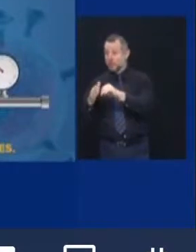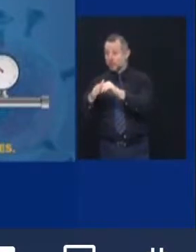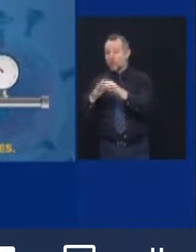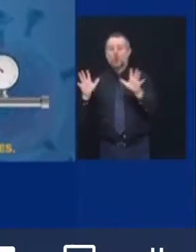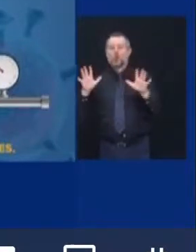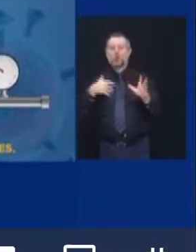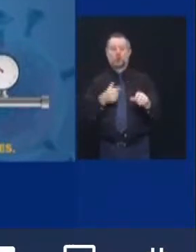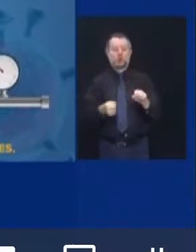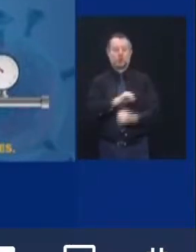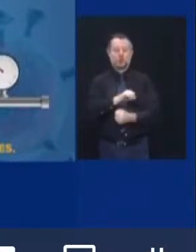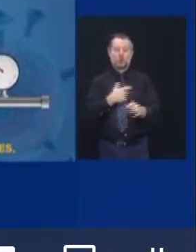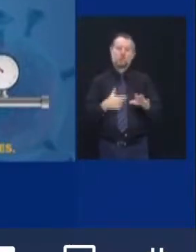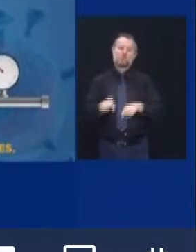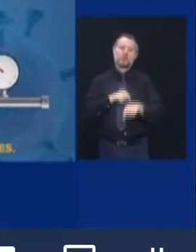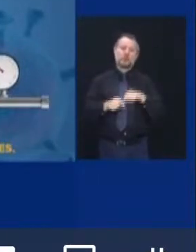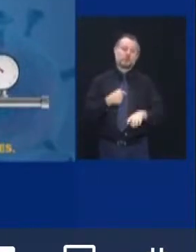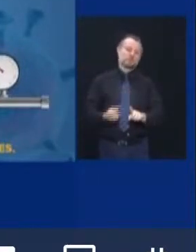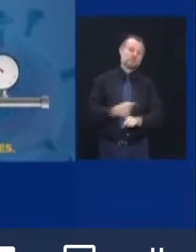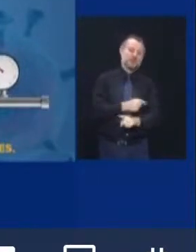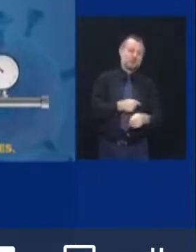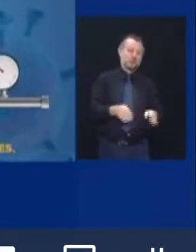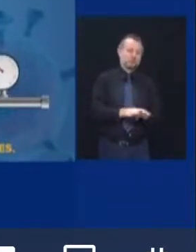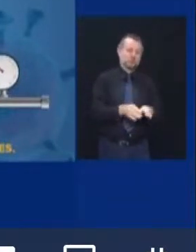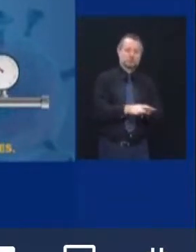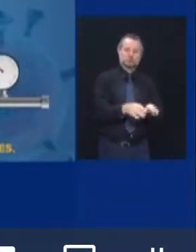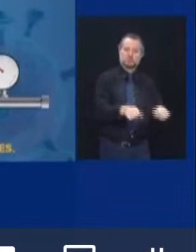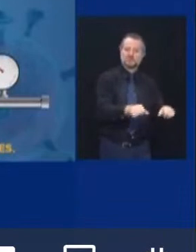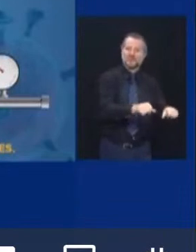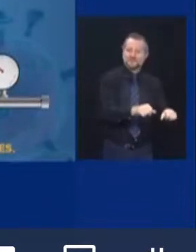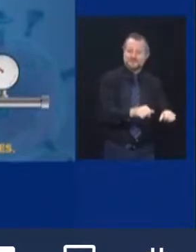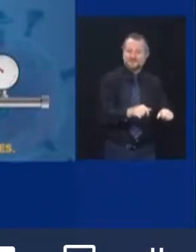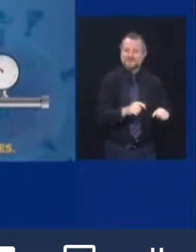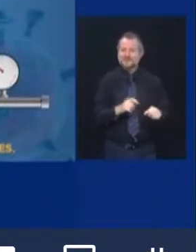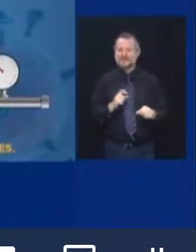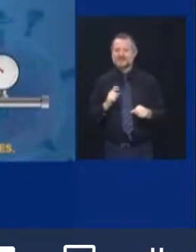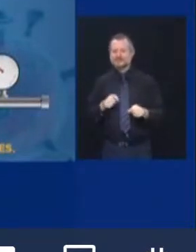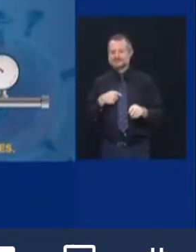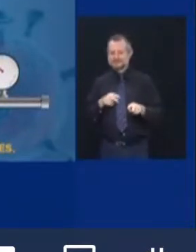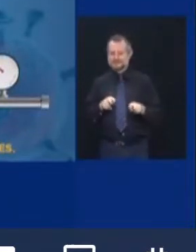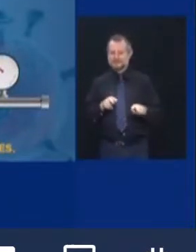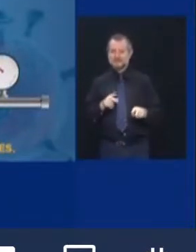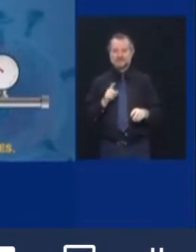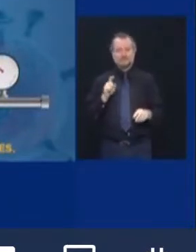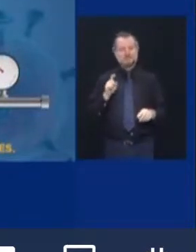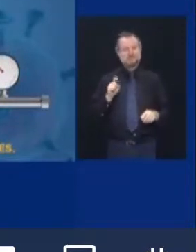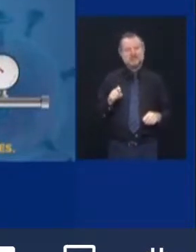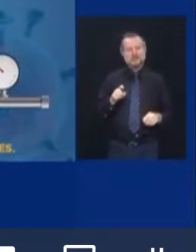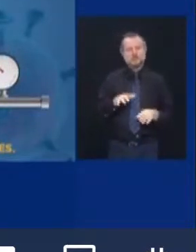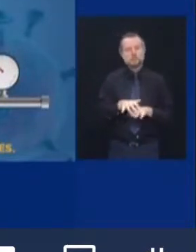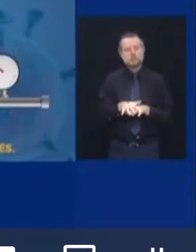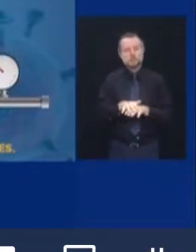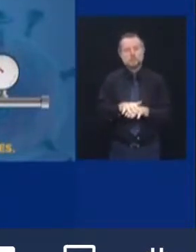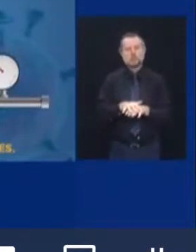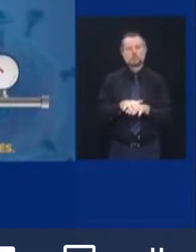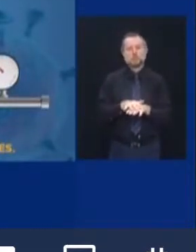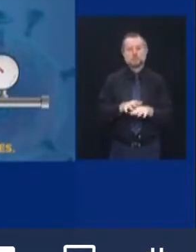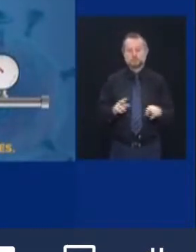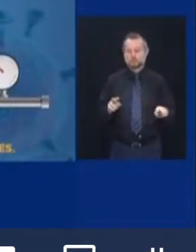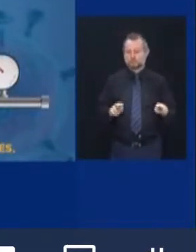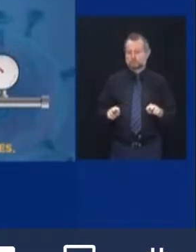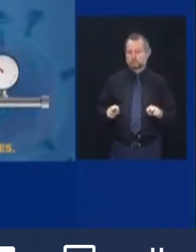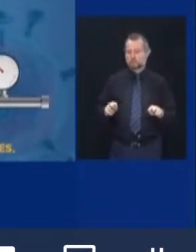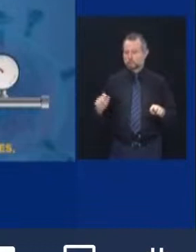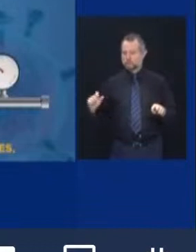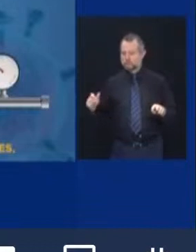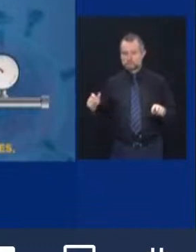to back off on the valve. But subtle, sophisticated calibrations,